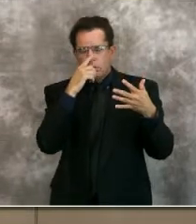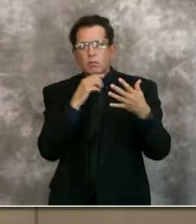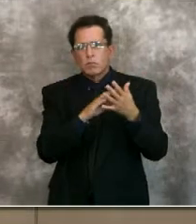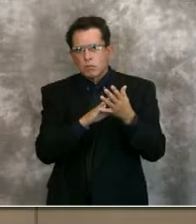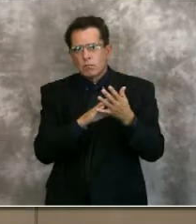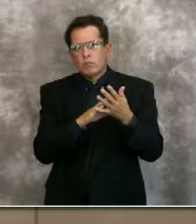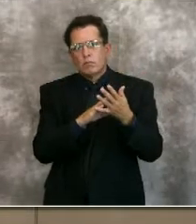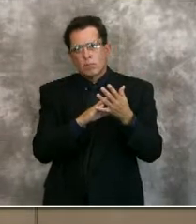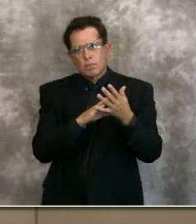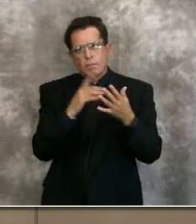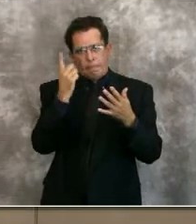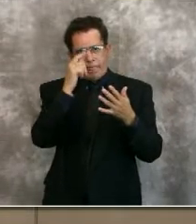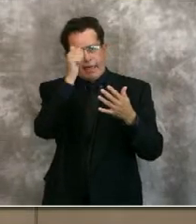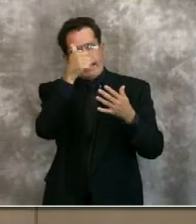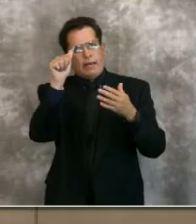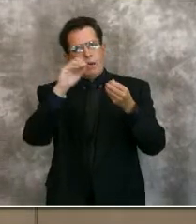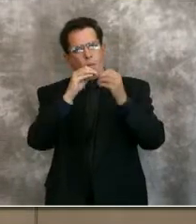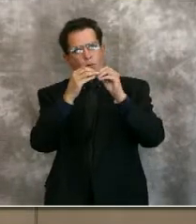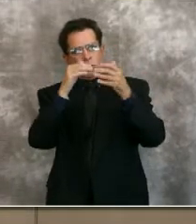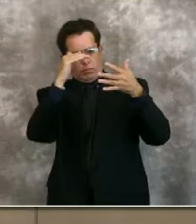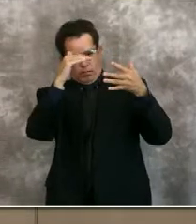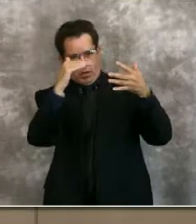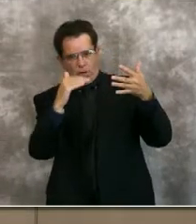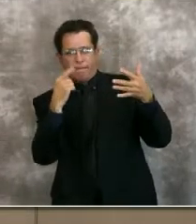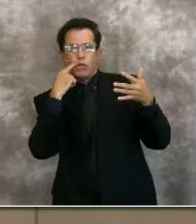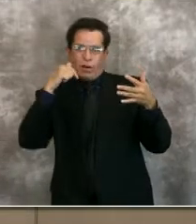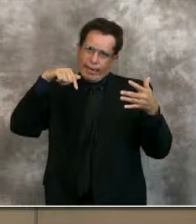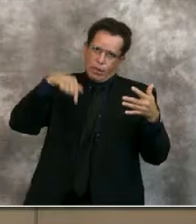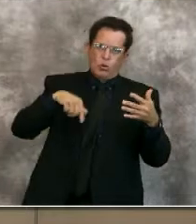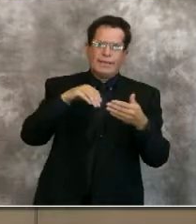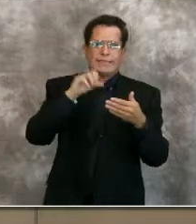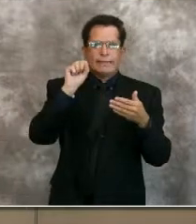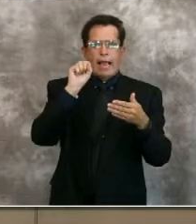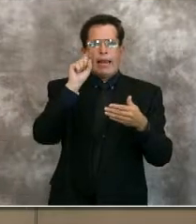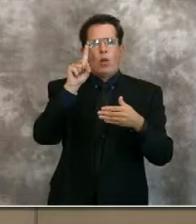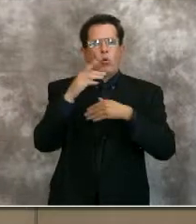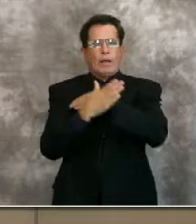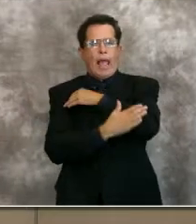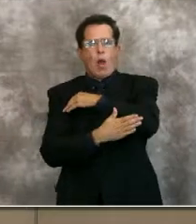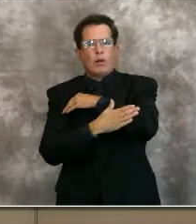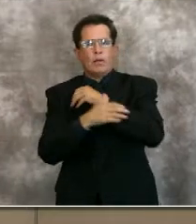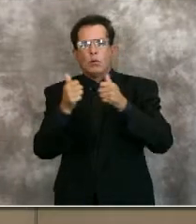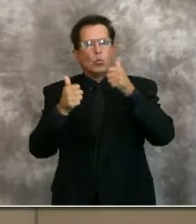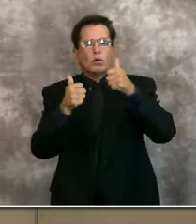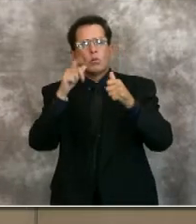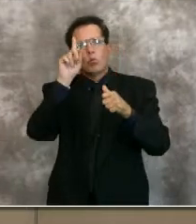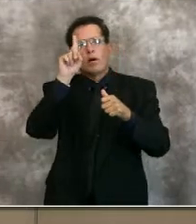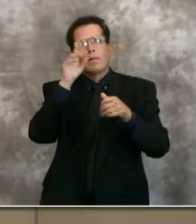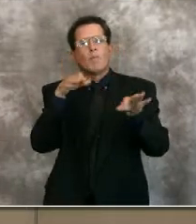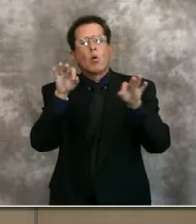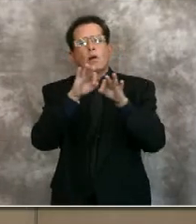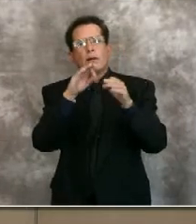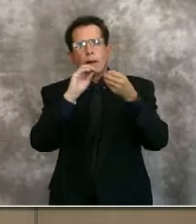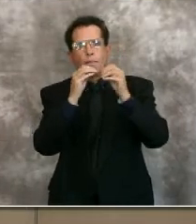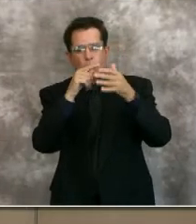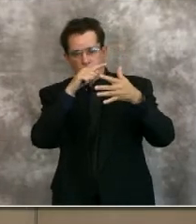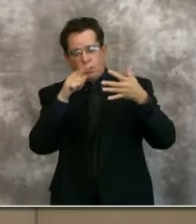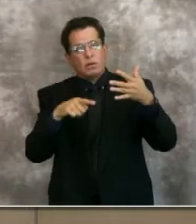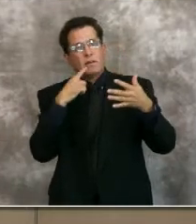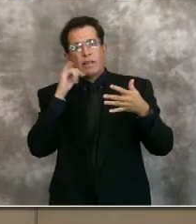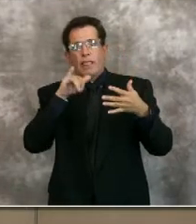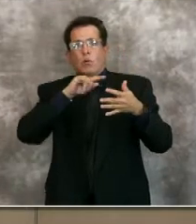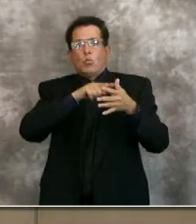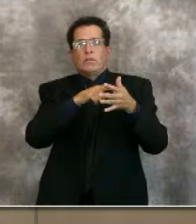that's realistic in terms of based on San Diego County? Well, the original metric, which is